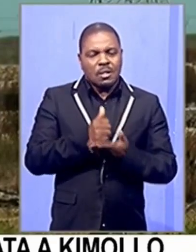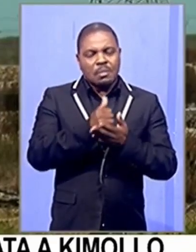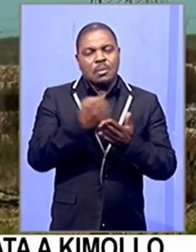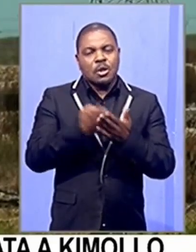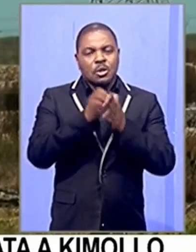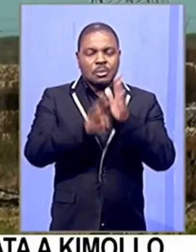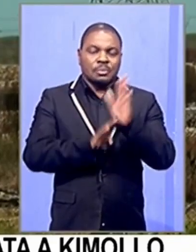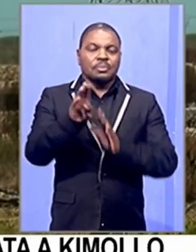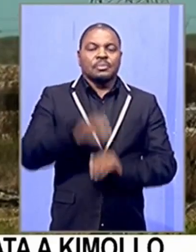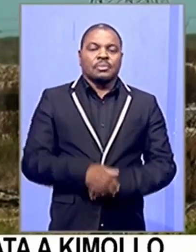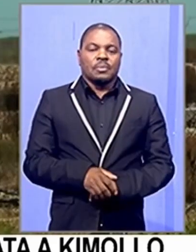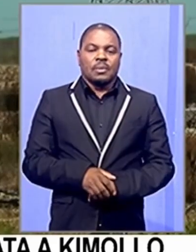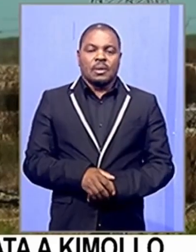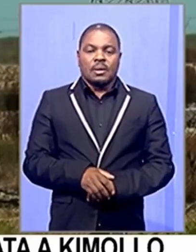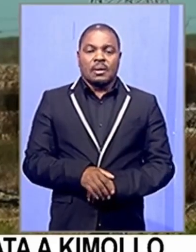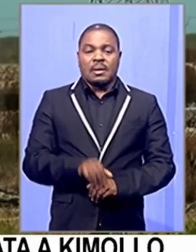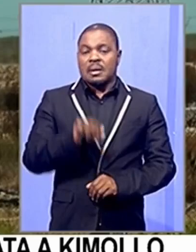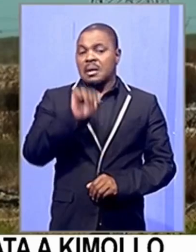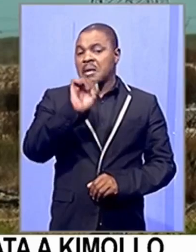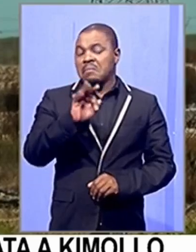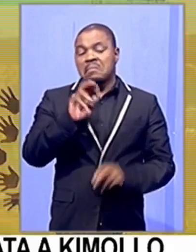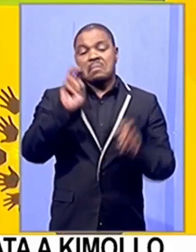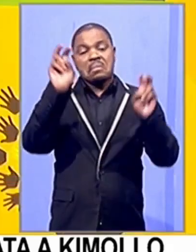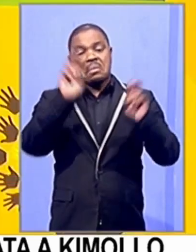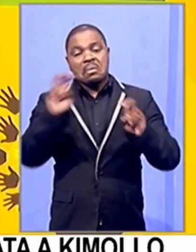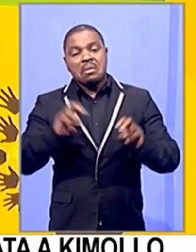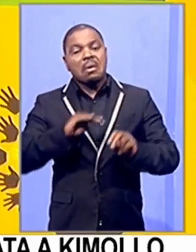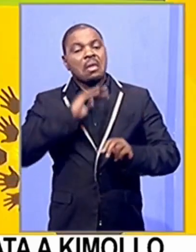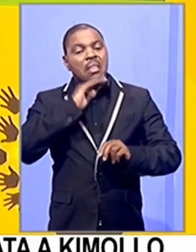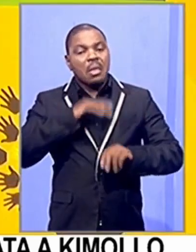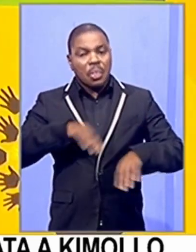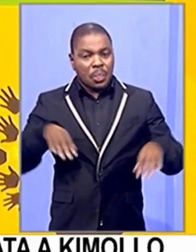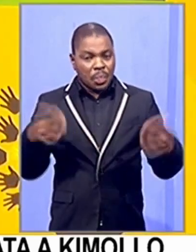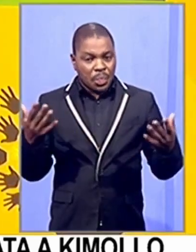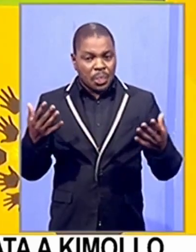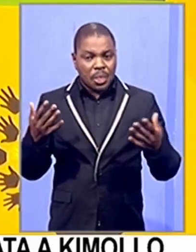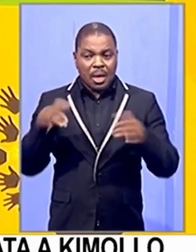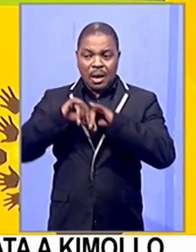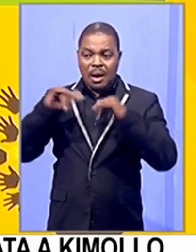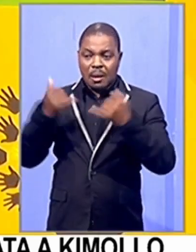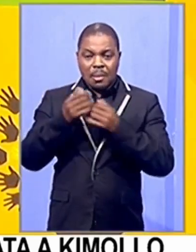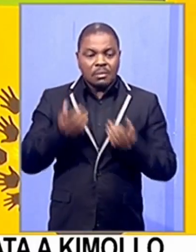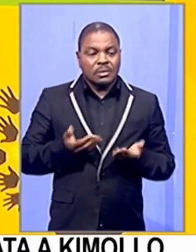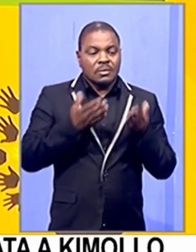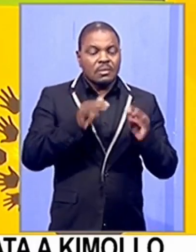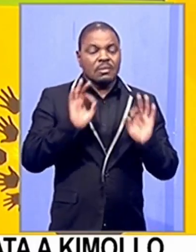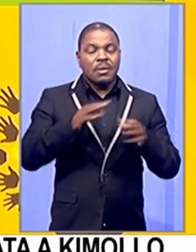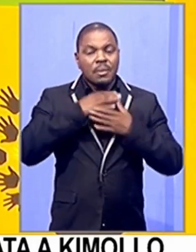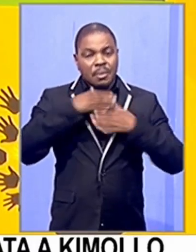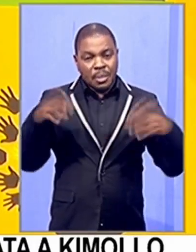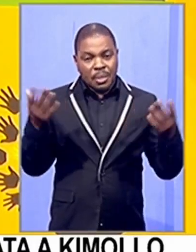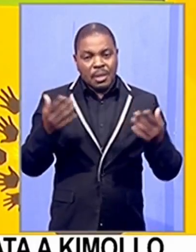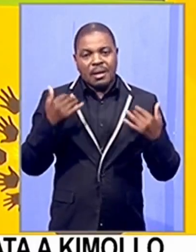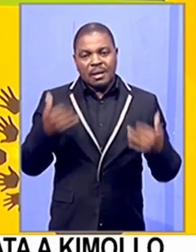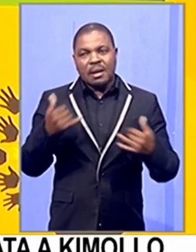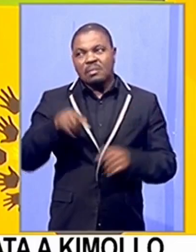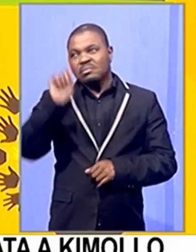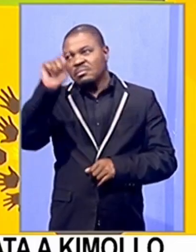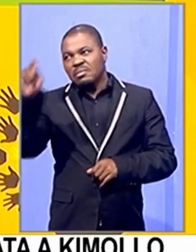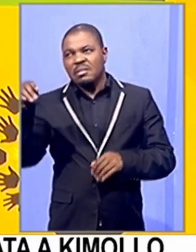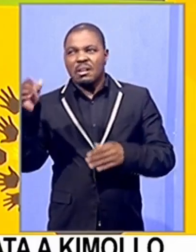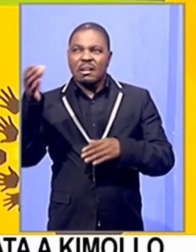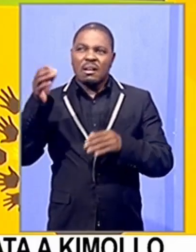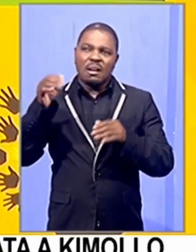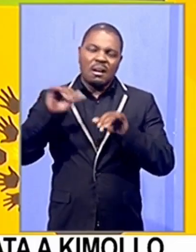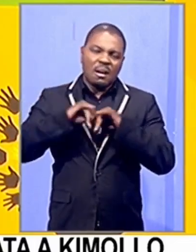moruo. Without a reliable supply of electricity, companies in the end become reluctant to